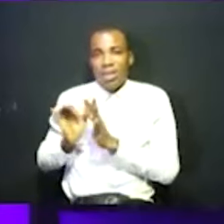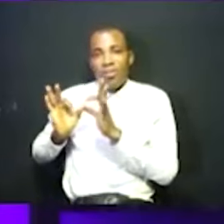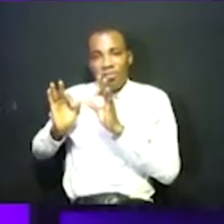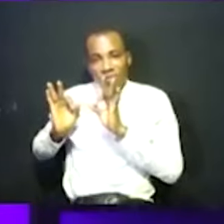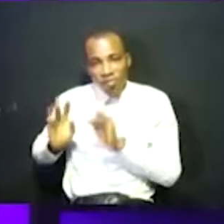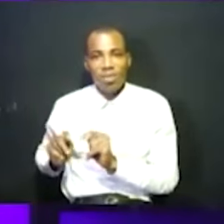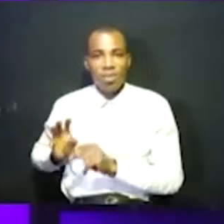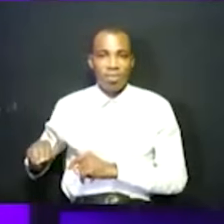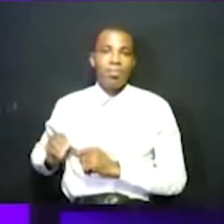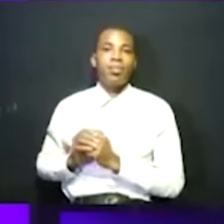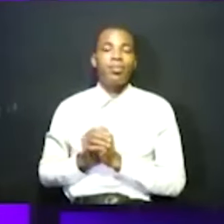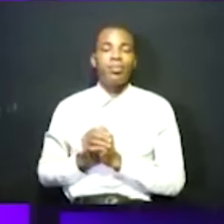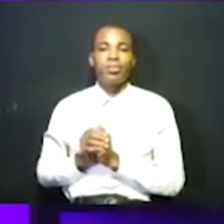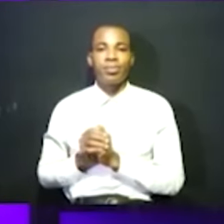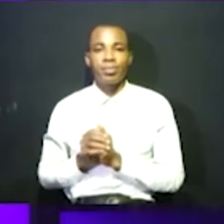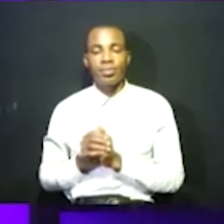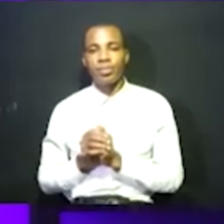Now